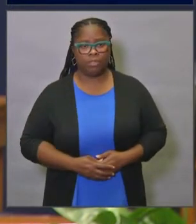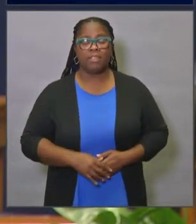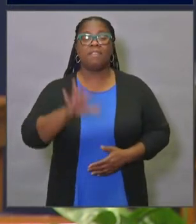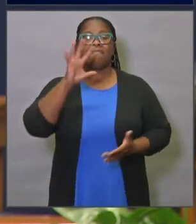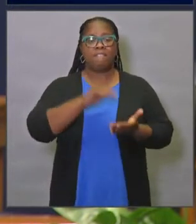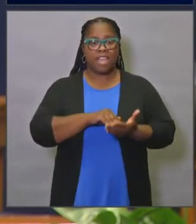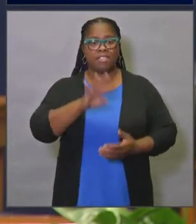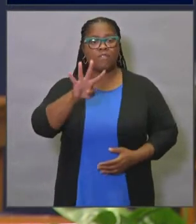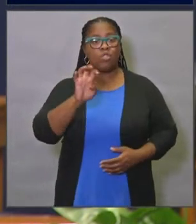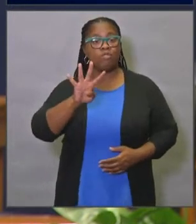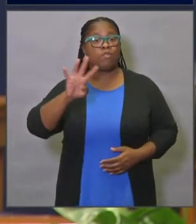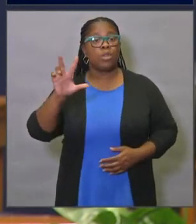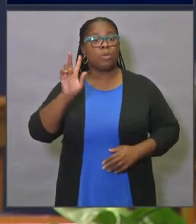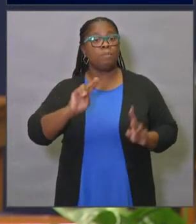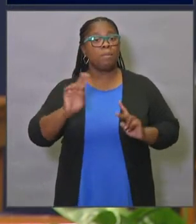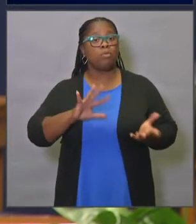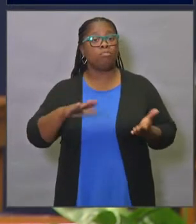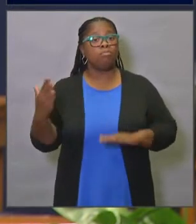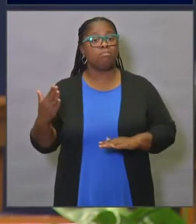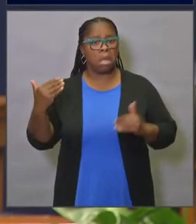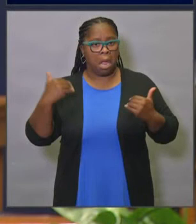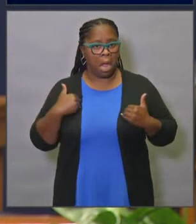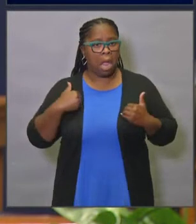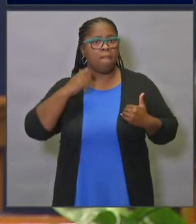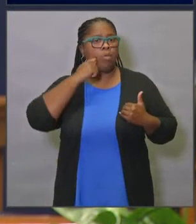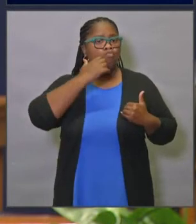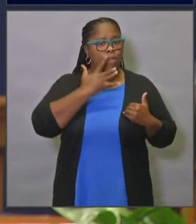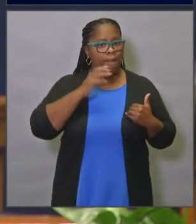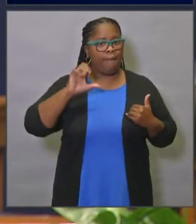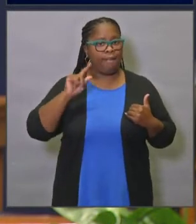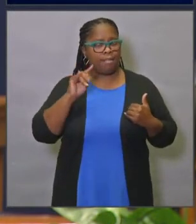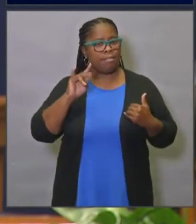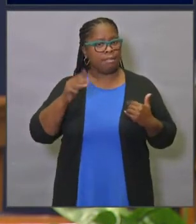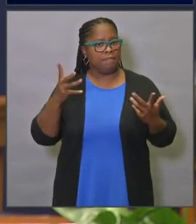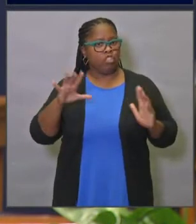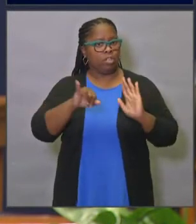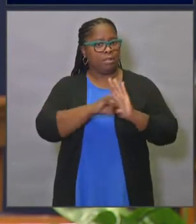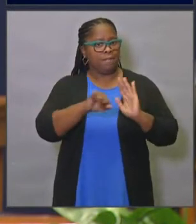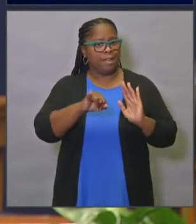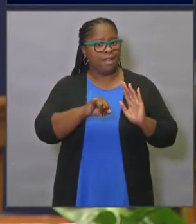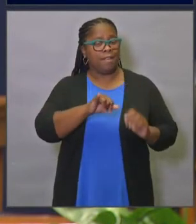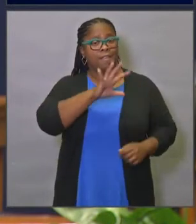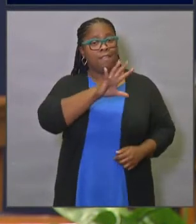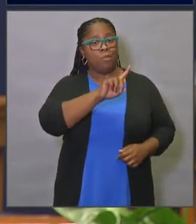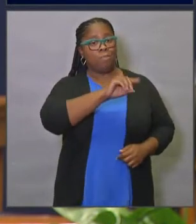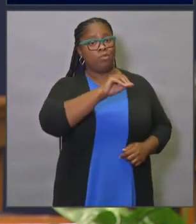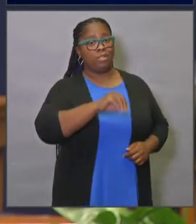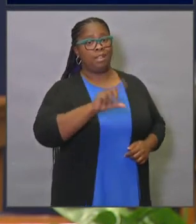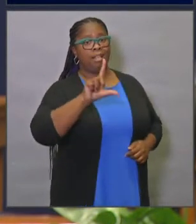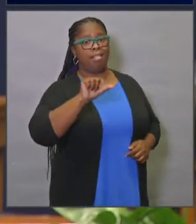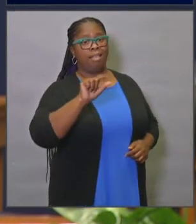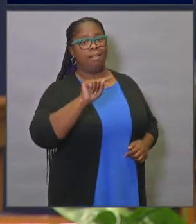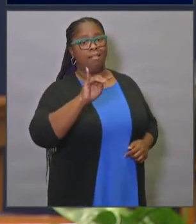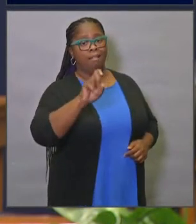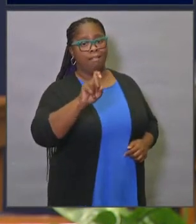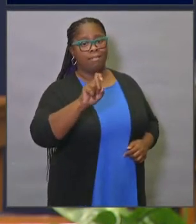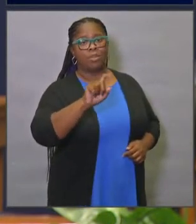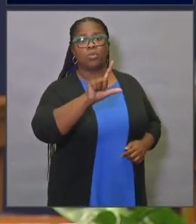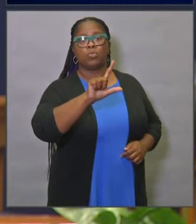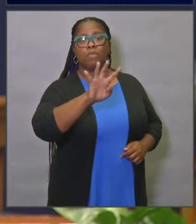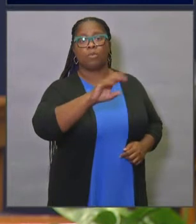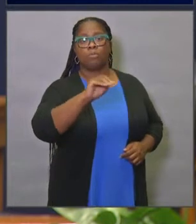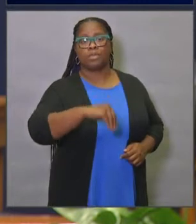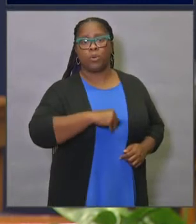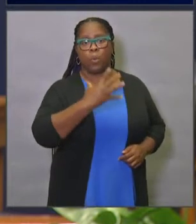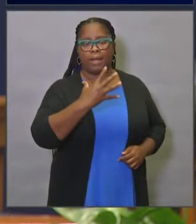5,443 people who passed away where race and ethnicity were identified, 51% are Latino, Latinx, 24% are